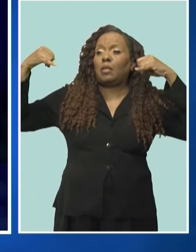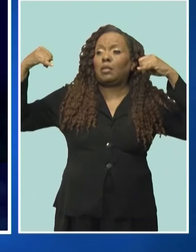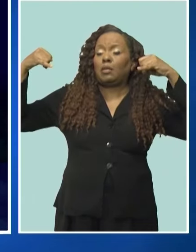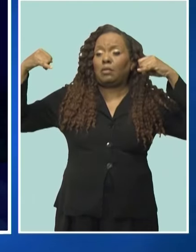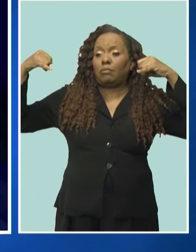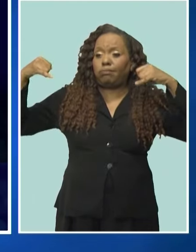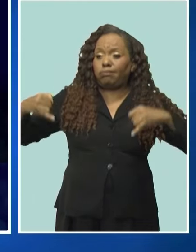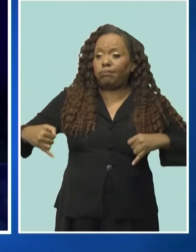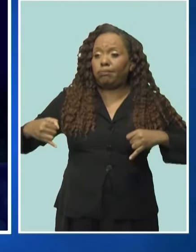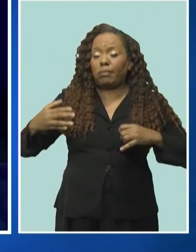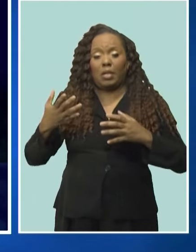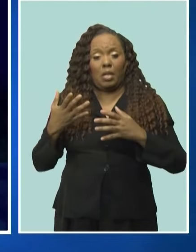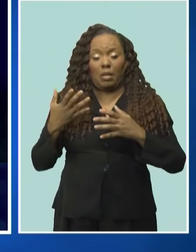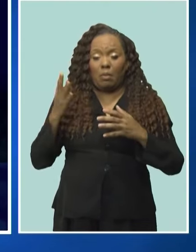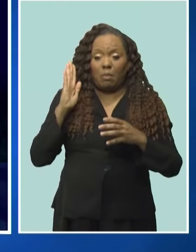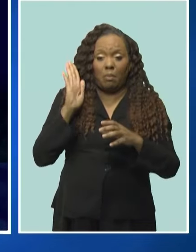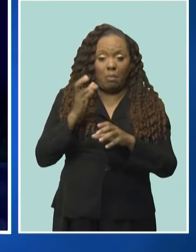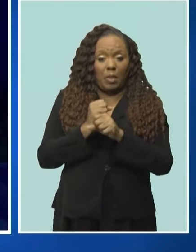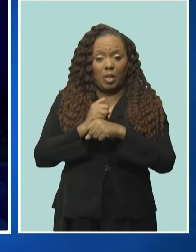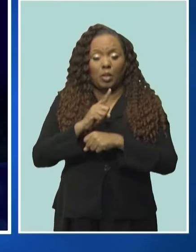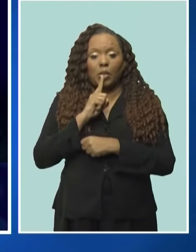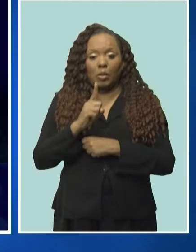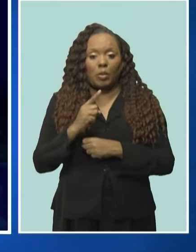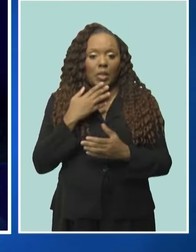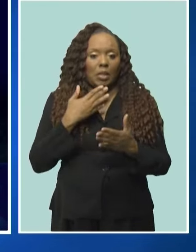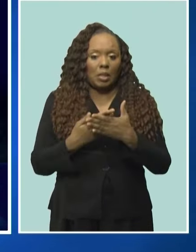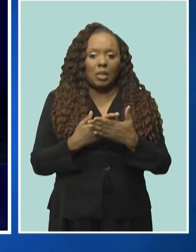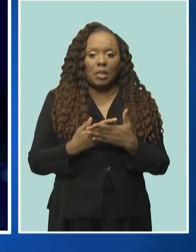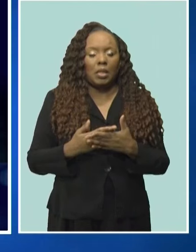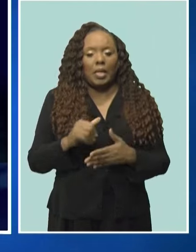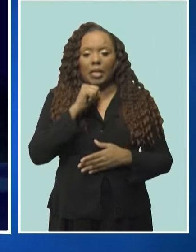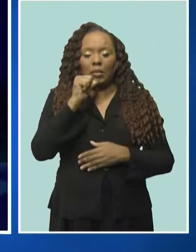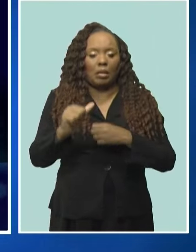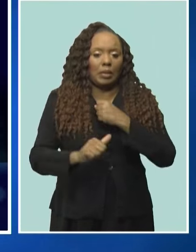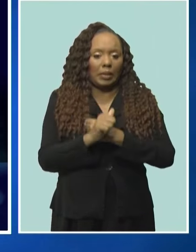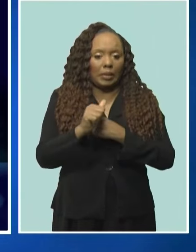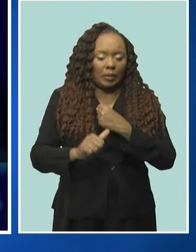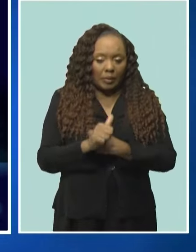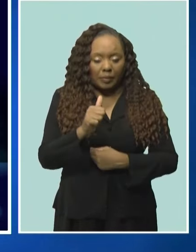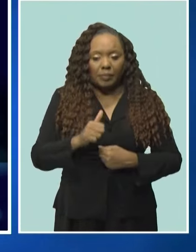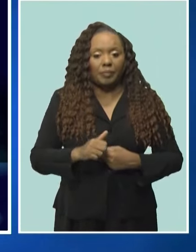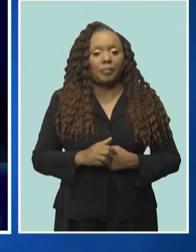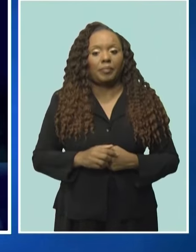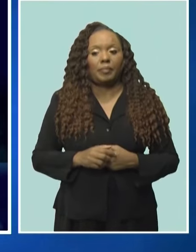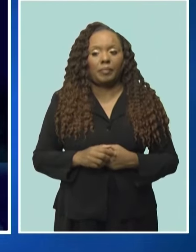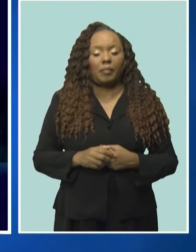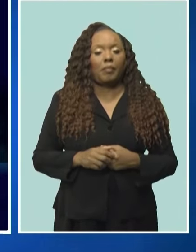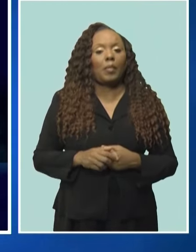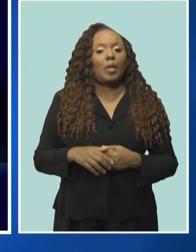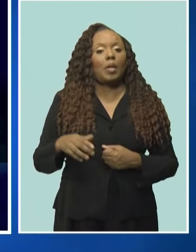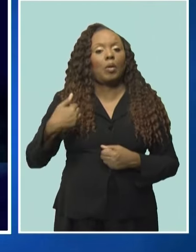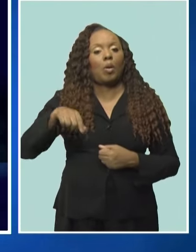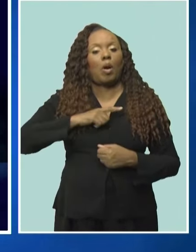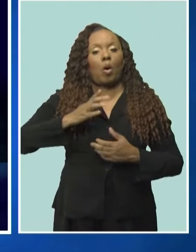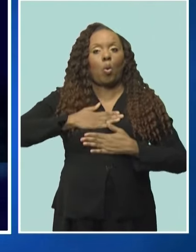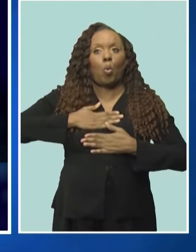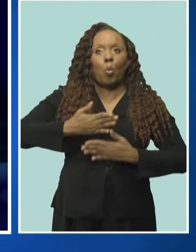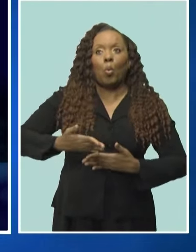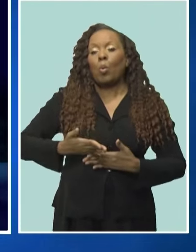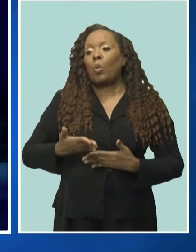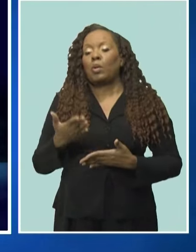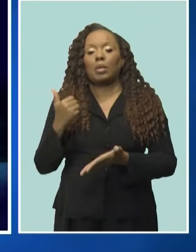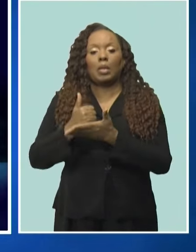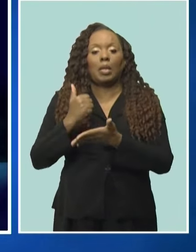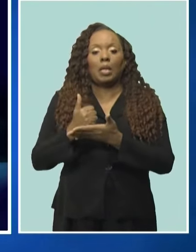the safety and reliability of our service. We have also extended our readiness to assist our Caribbean neighbors who got the worst